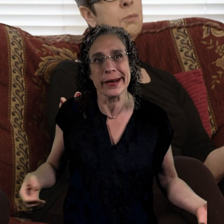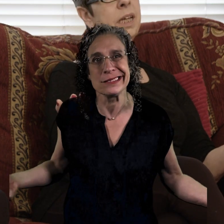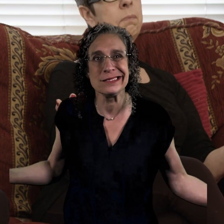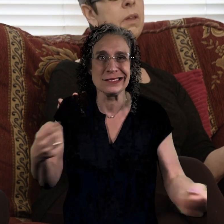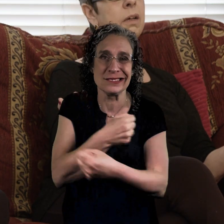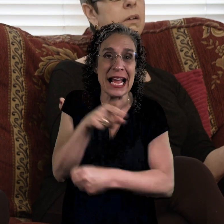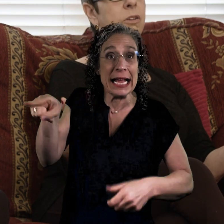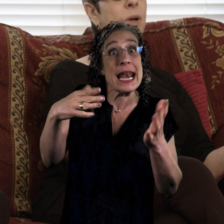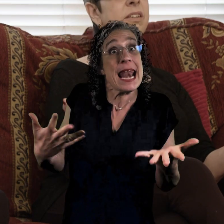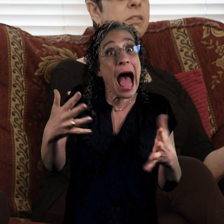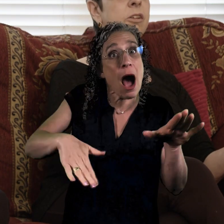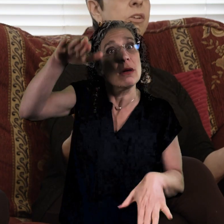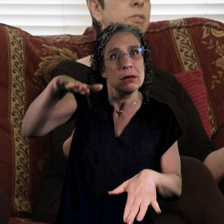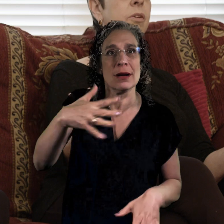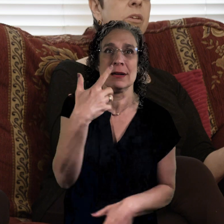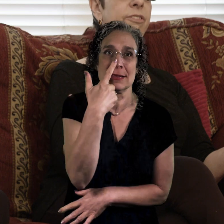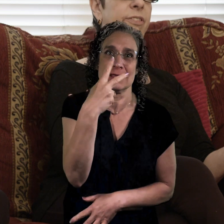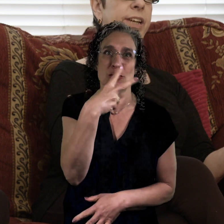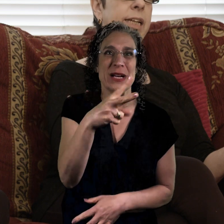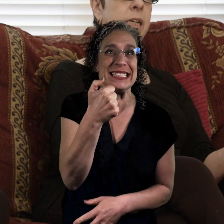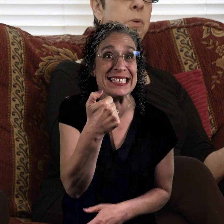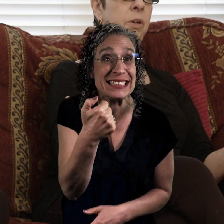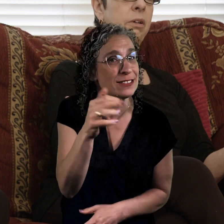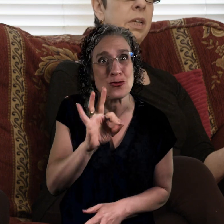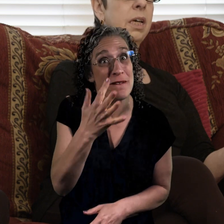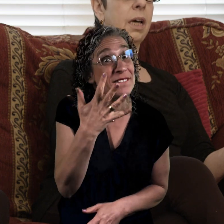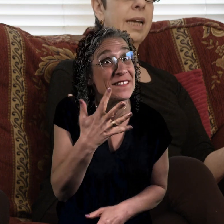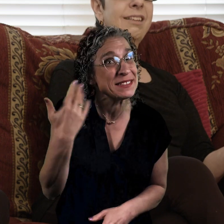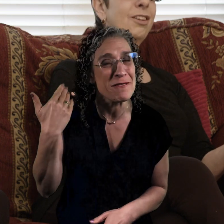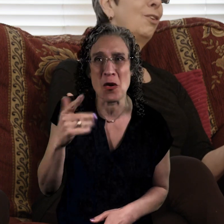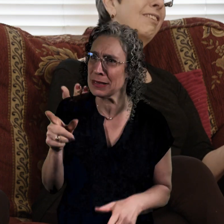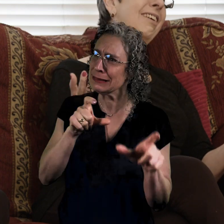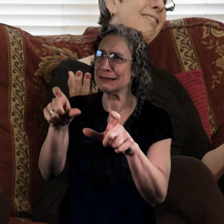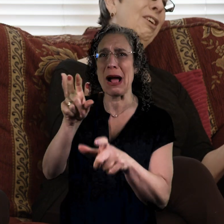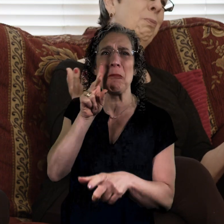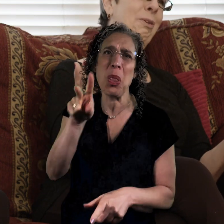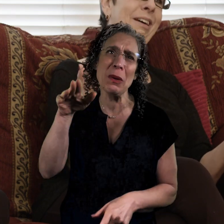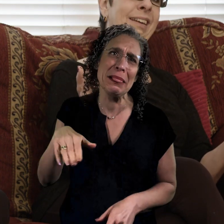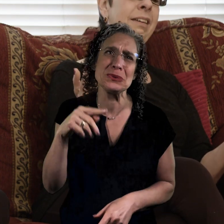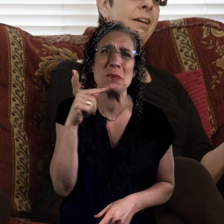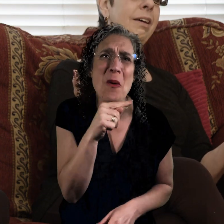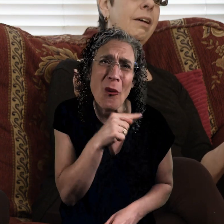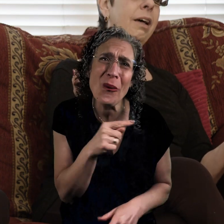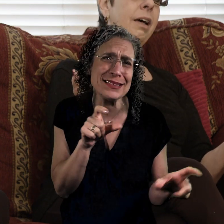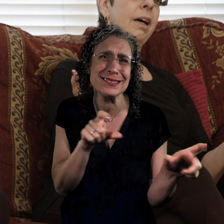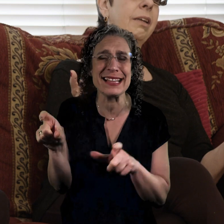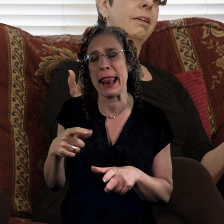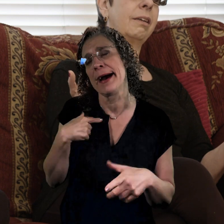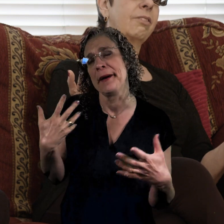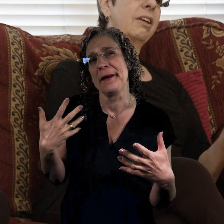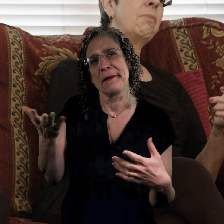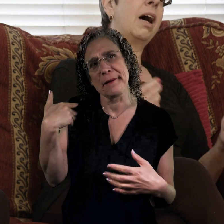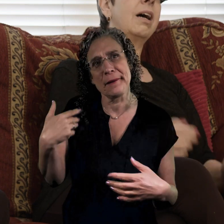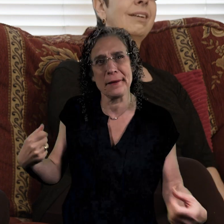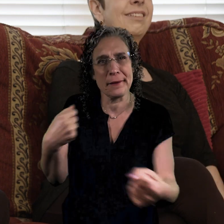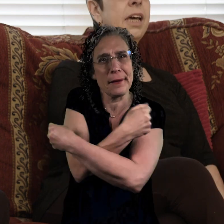Yeah, come on in. 26 years old, not 15 anymore. And he still looks like this little boy. And